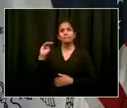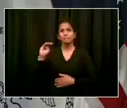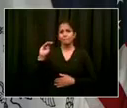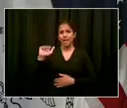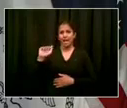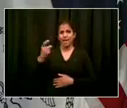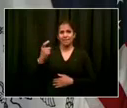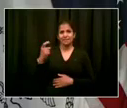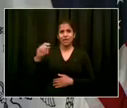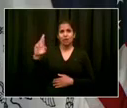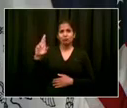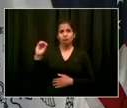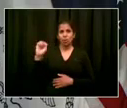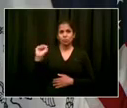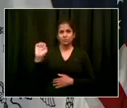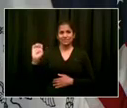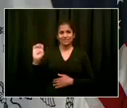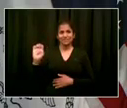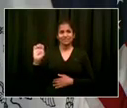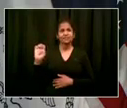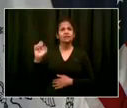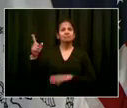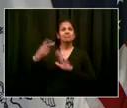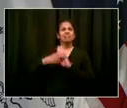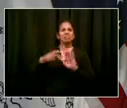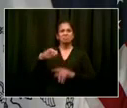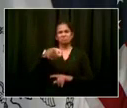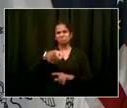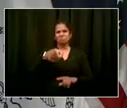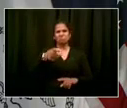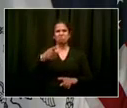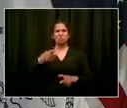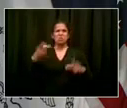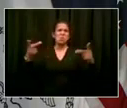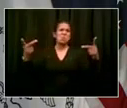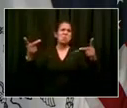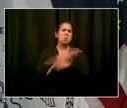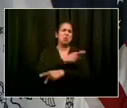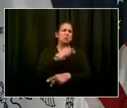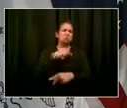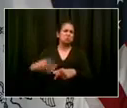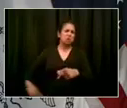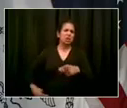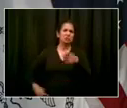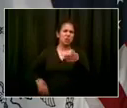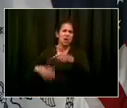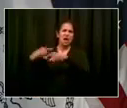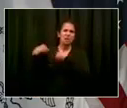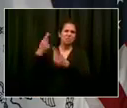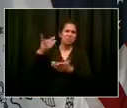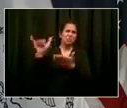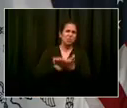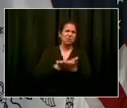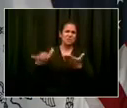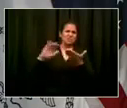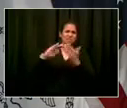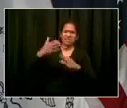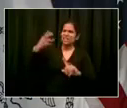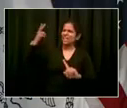that he's an elected official from your own party, what's your reaction to that? He's a politician running for office, and he's